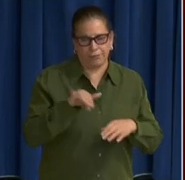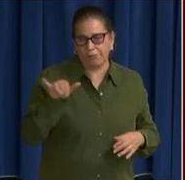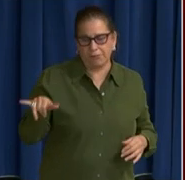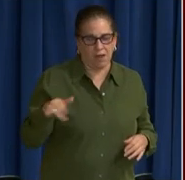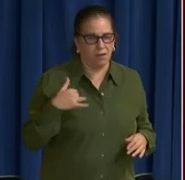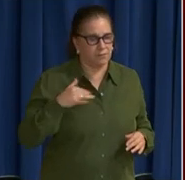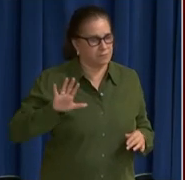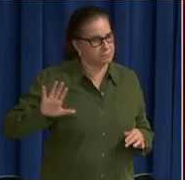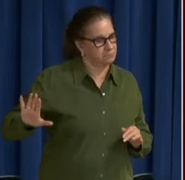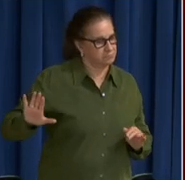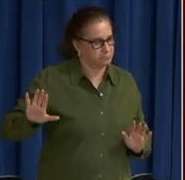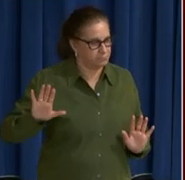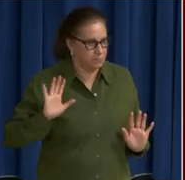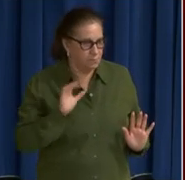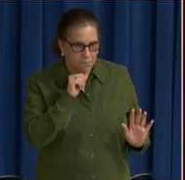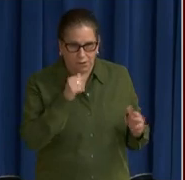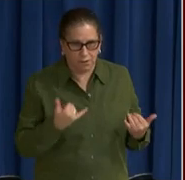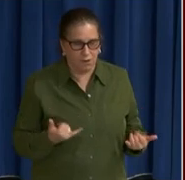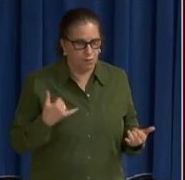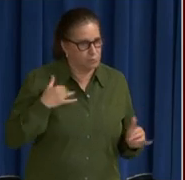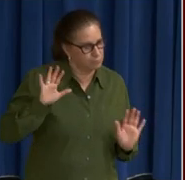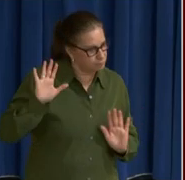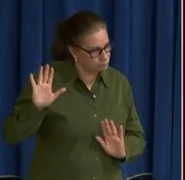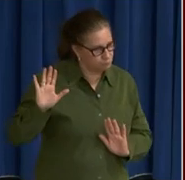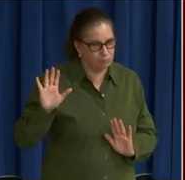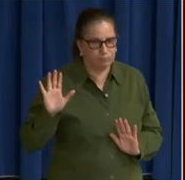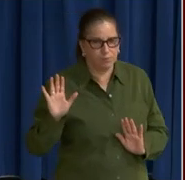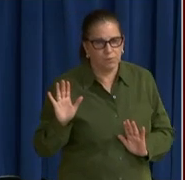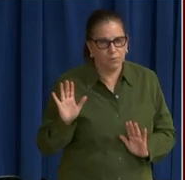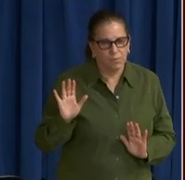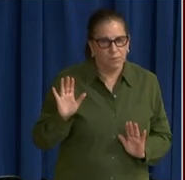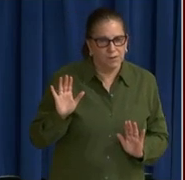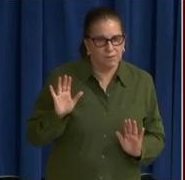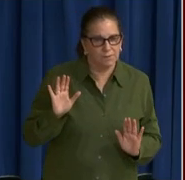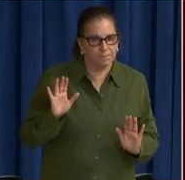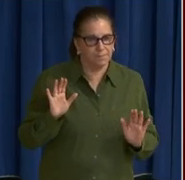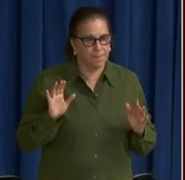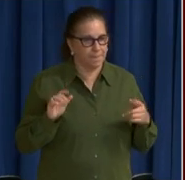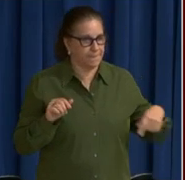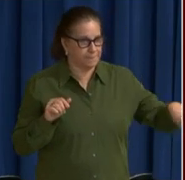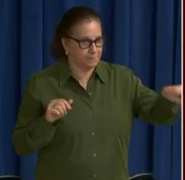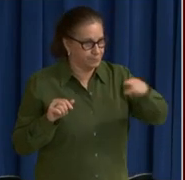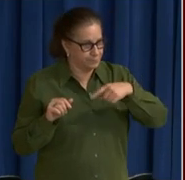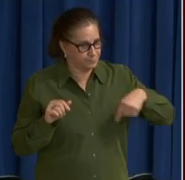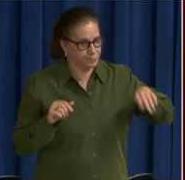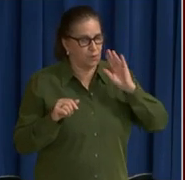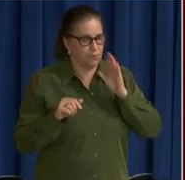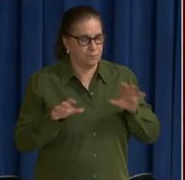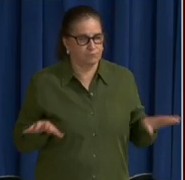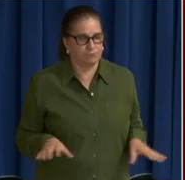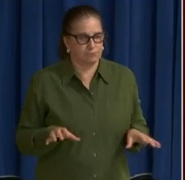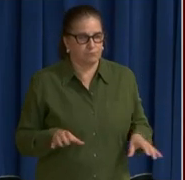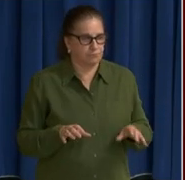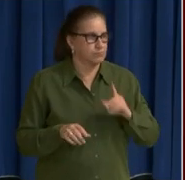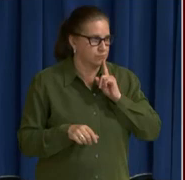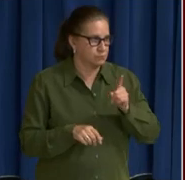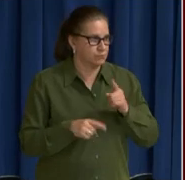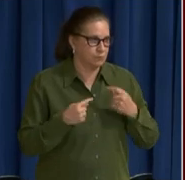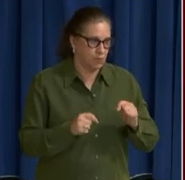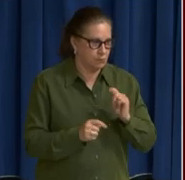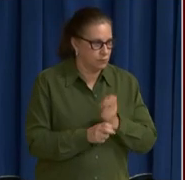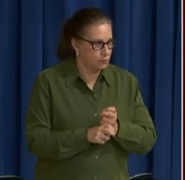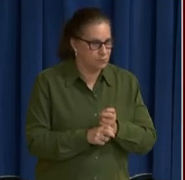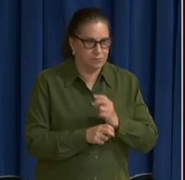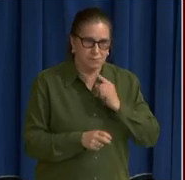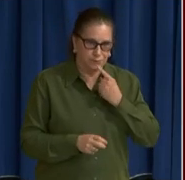and that we are going to treat it very seriously. Yes, sir. Mayor Bowser, I know the mother